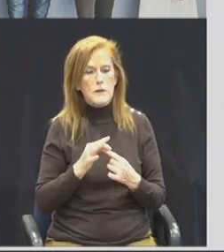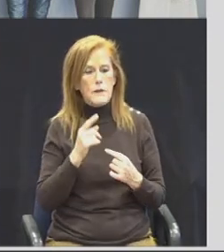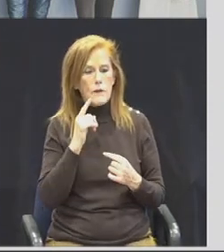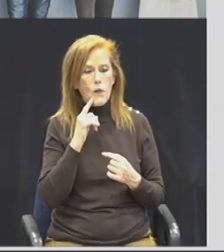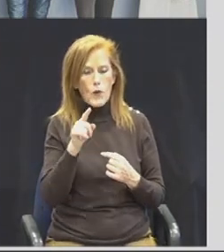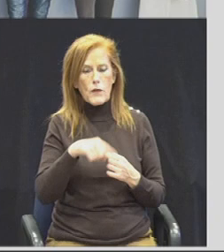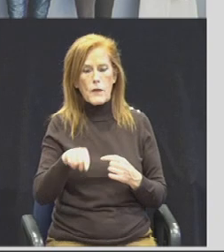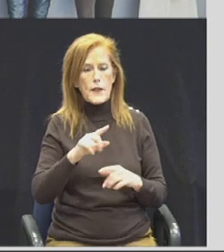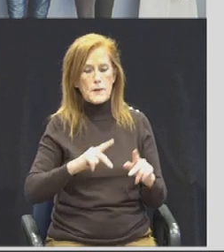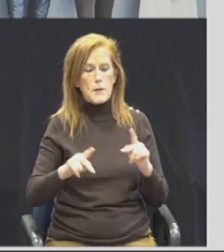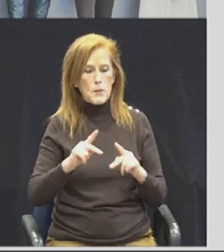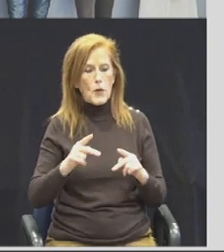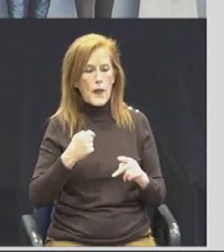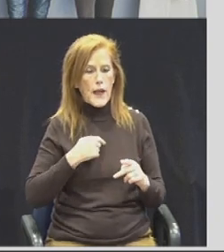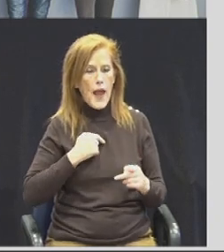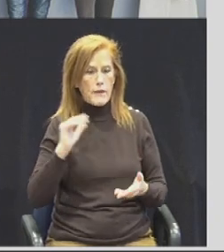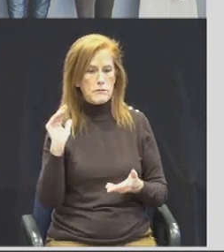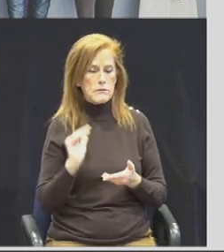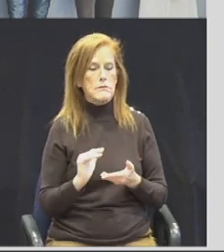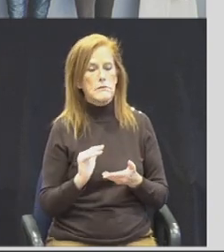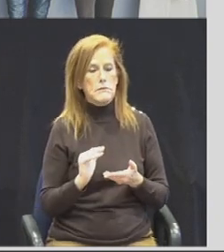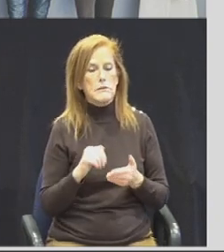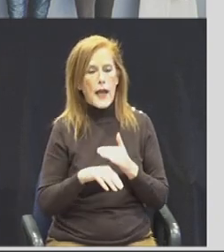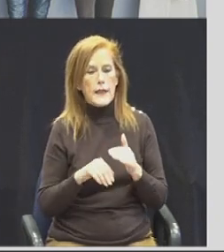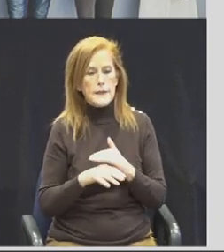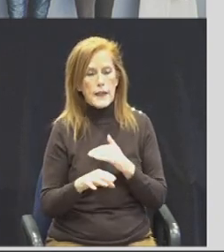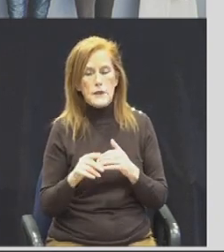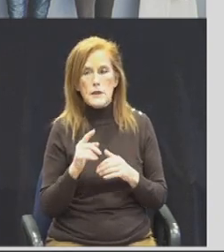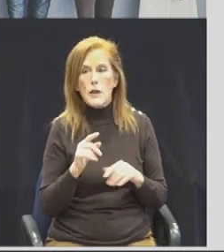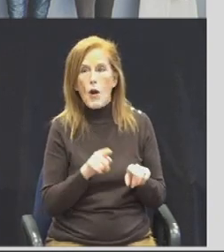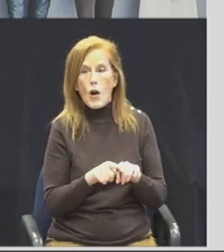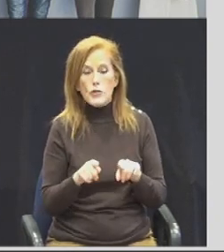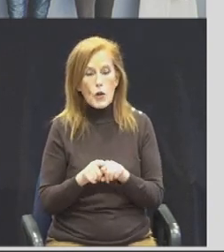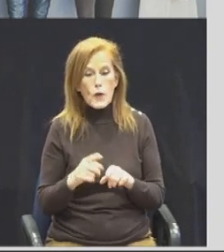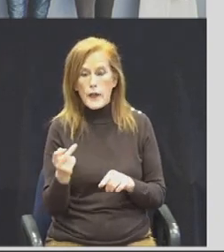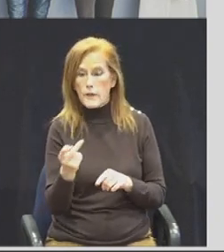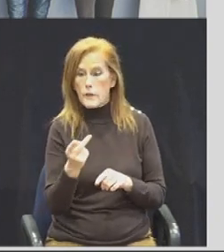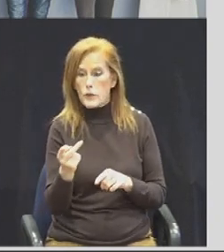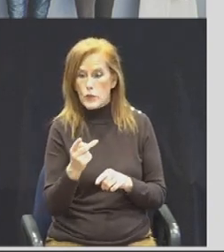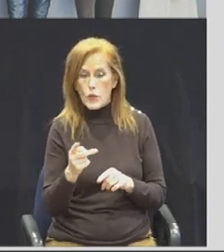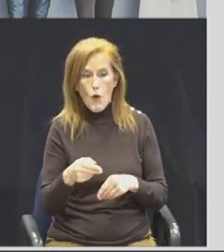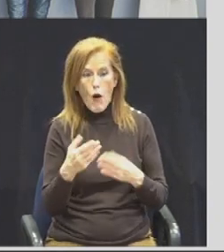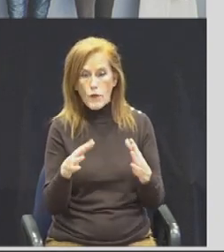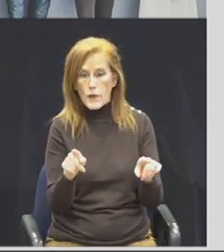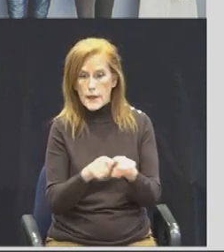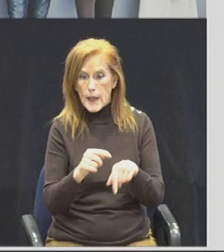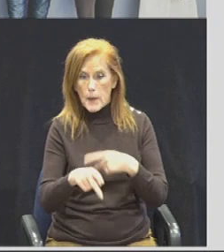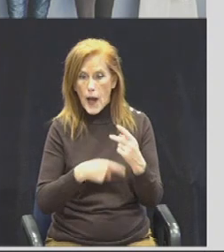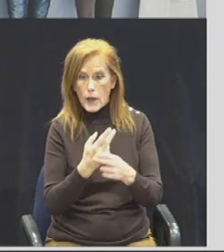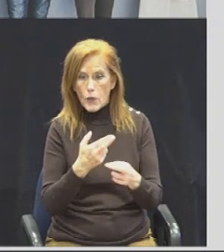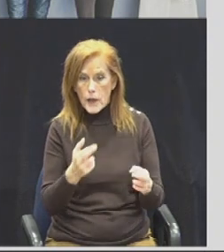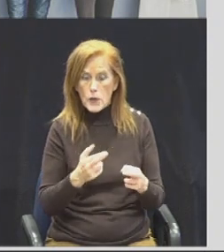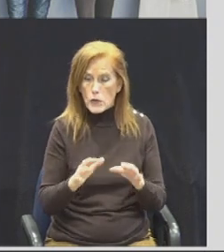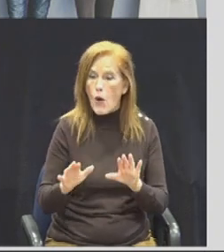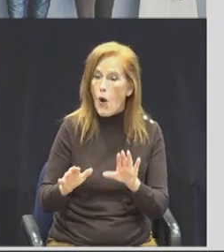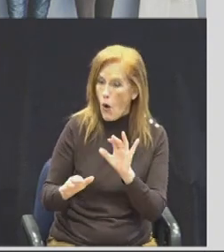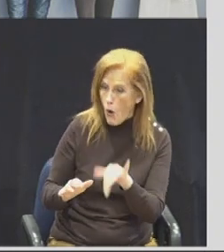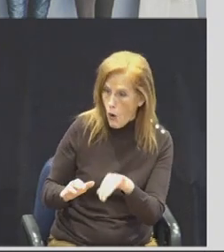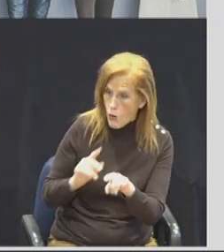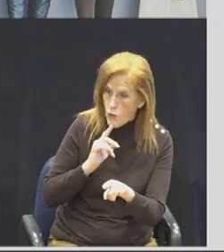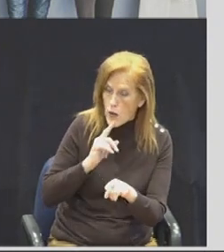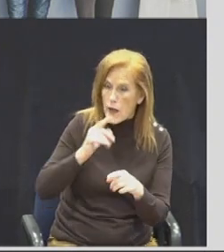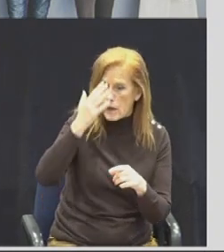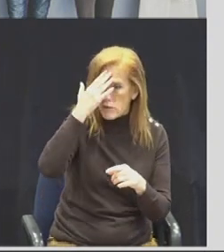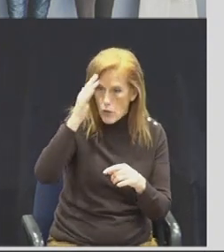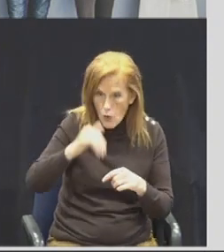We want to make sure that if two people are offering the same kind of resource, just for example, that they're aware of that and that they can kind of plan for